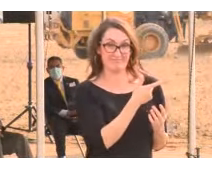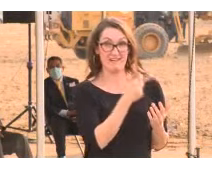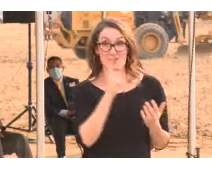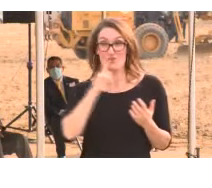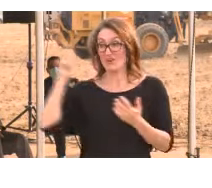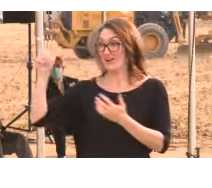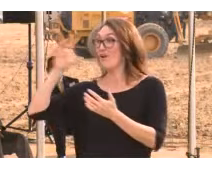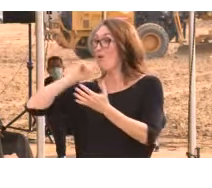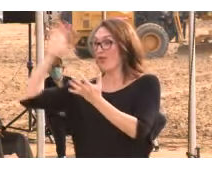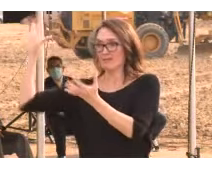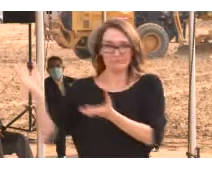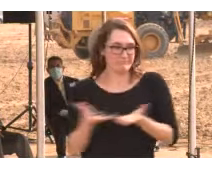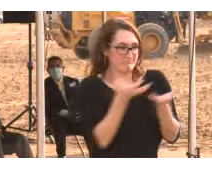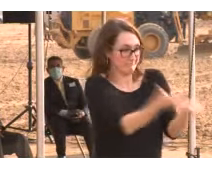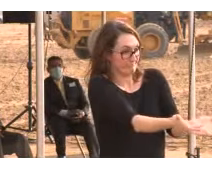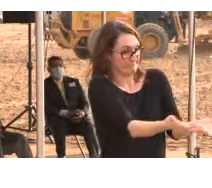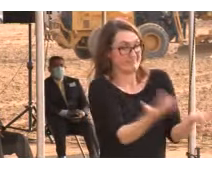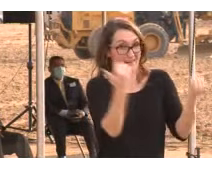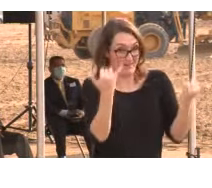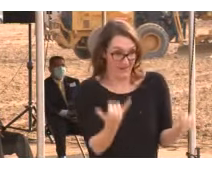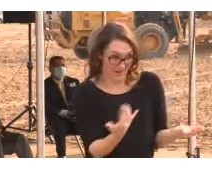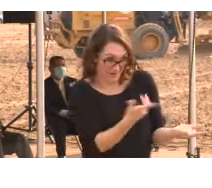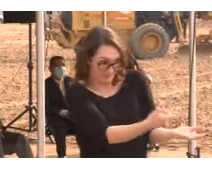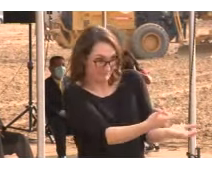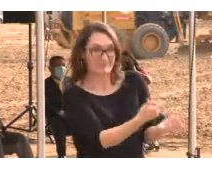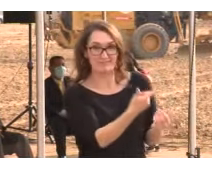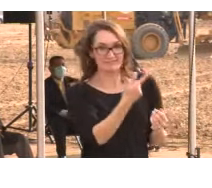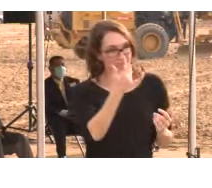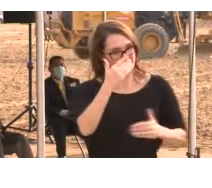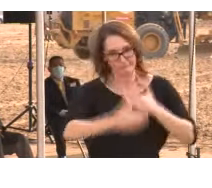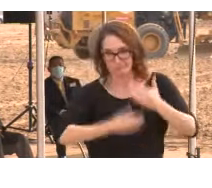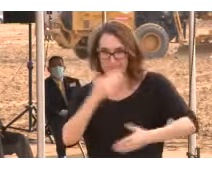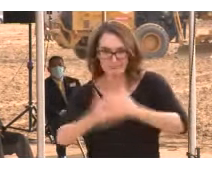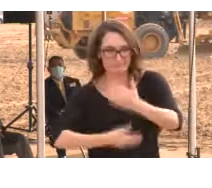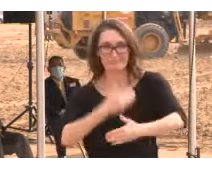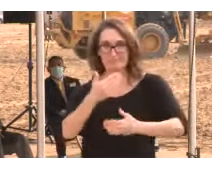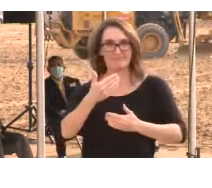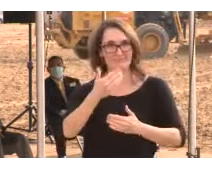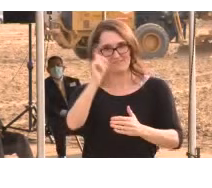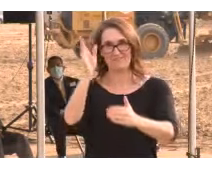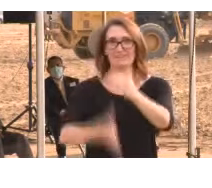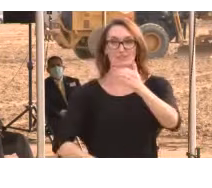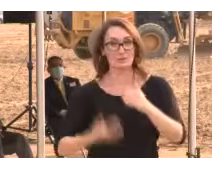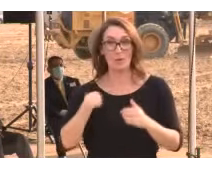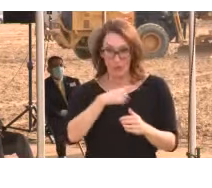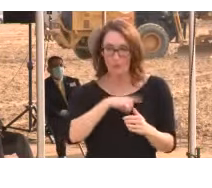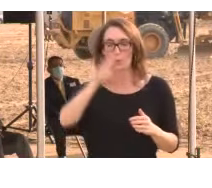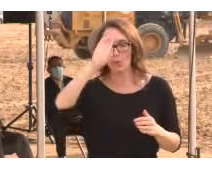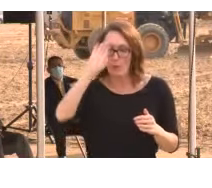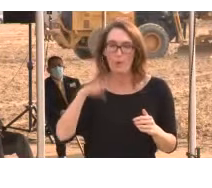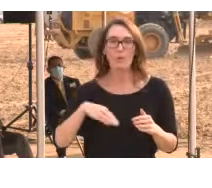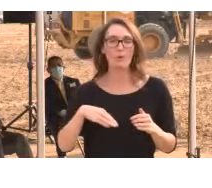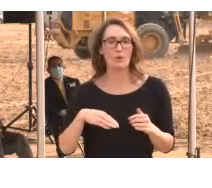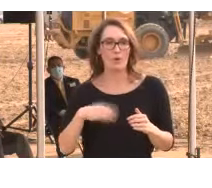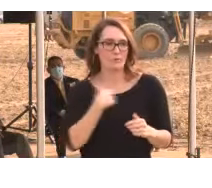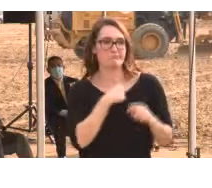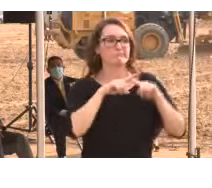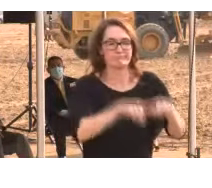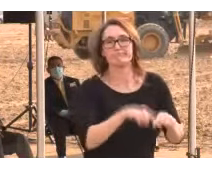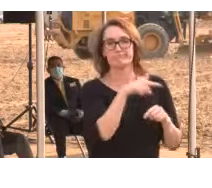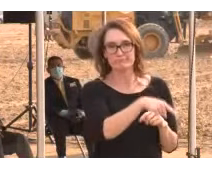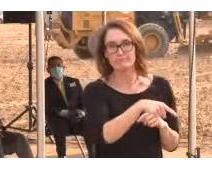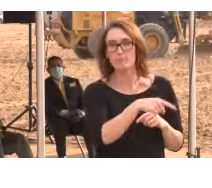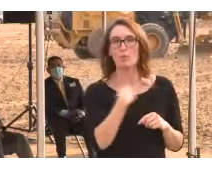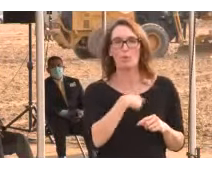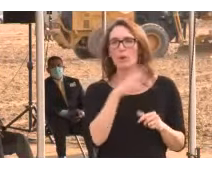you're going to be handed the ball, and it's going to be up to you to help take it to the finish line. And we know we're going to count on you, and we're going